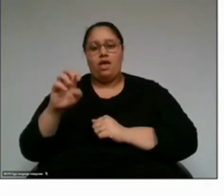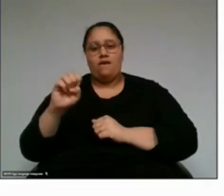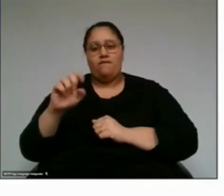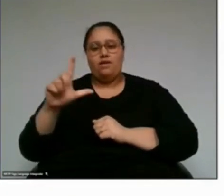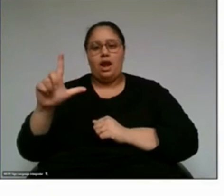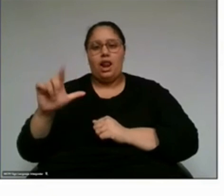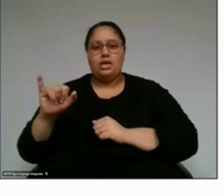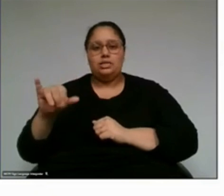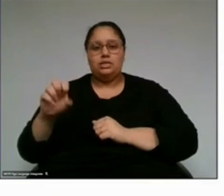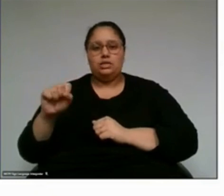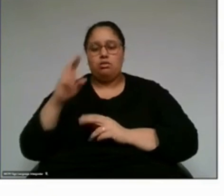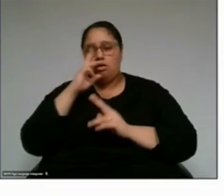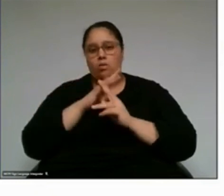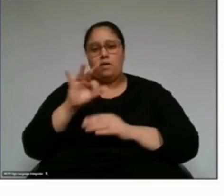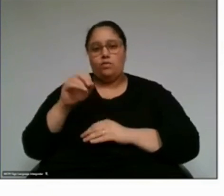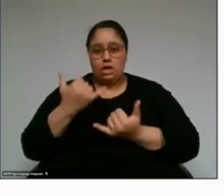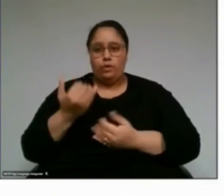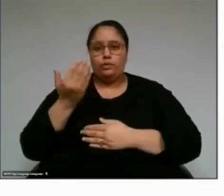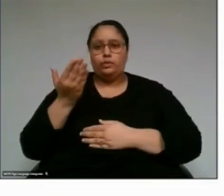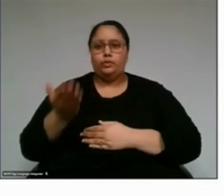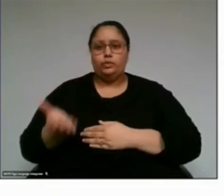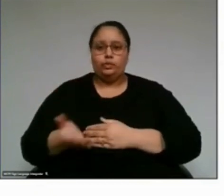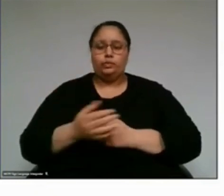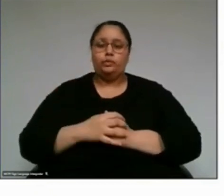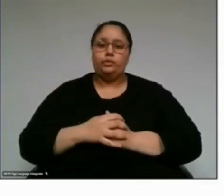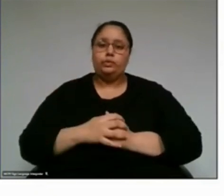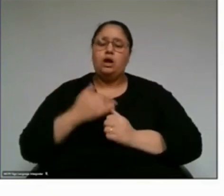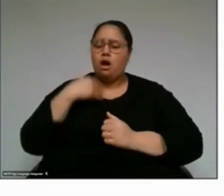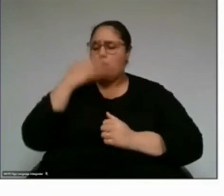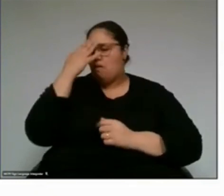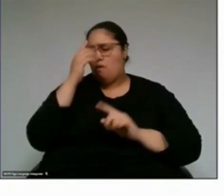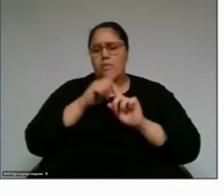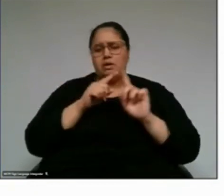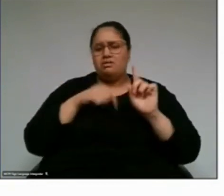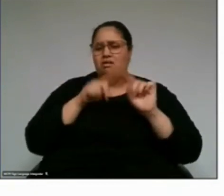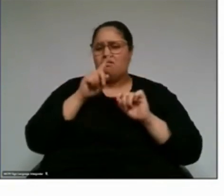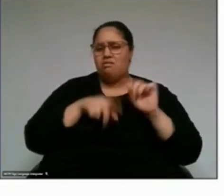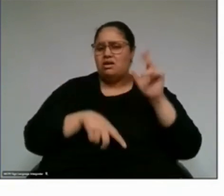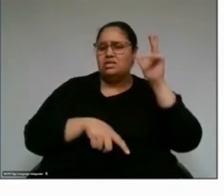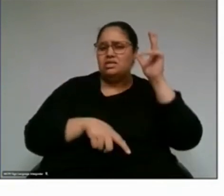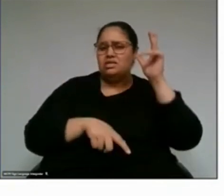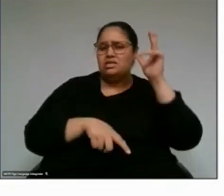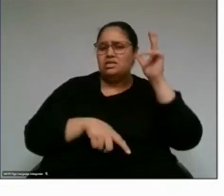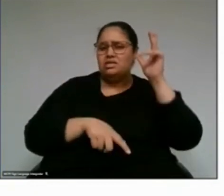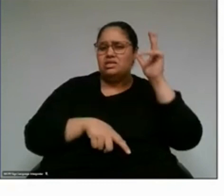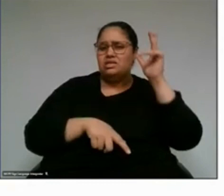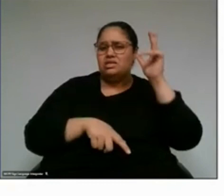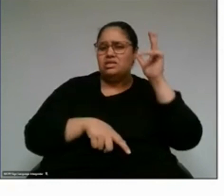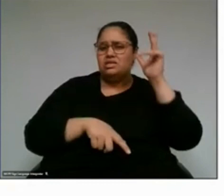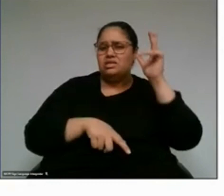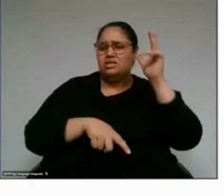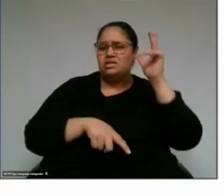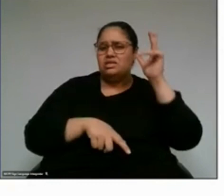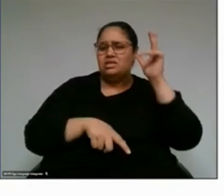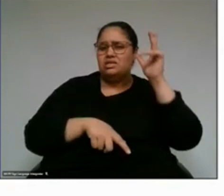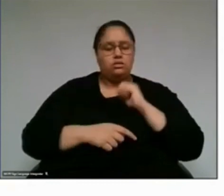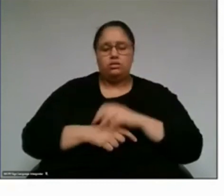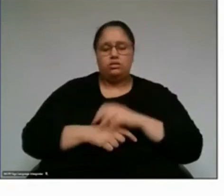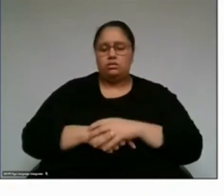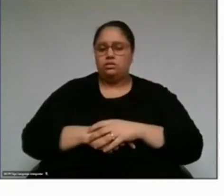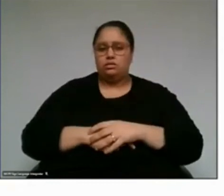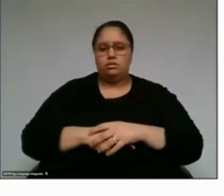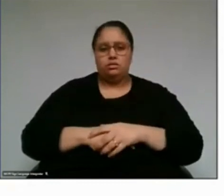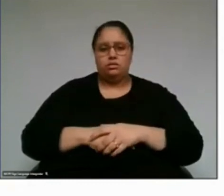you. I know, but I cannot hear the Honorable Sayed. Cannot hear him. You may proceed, Honorable